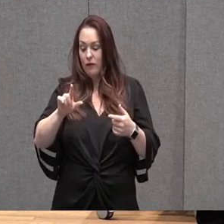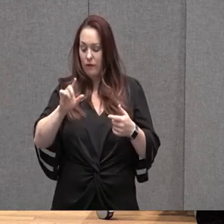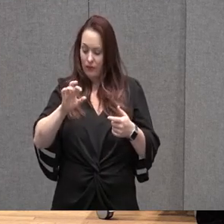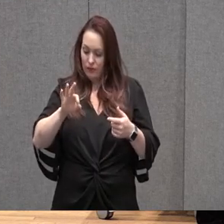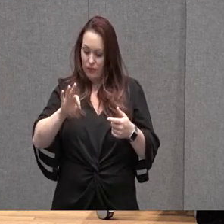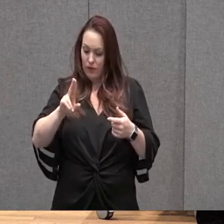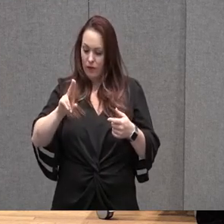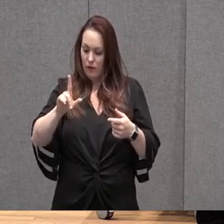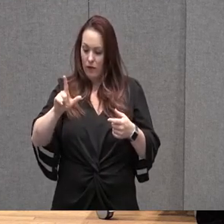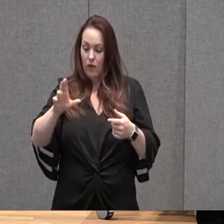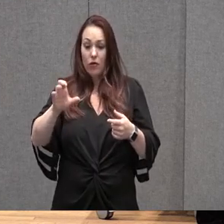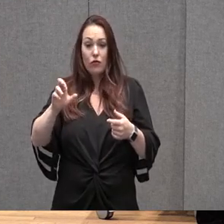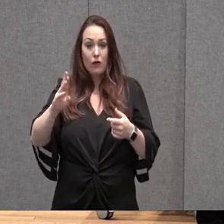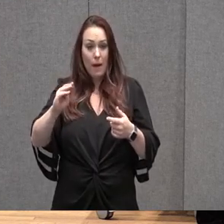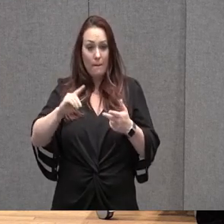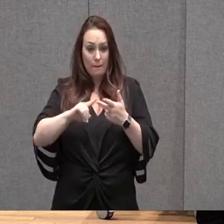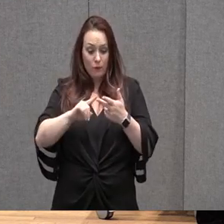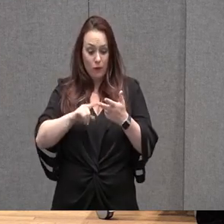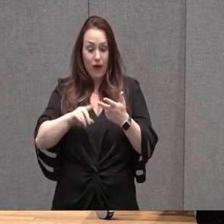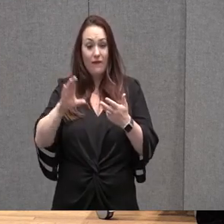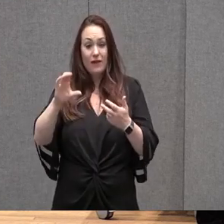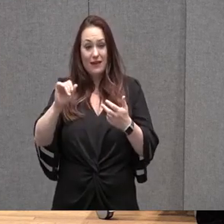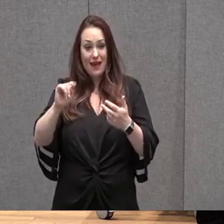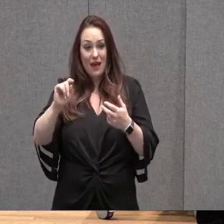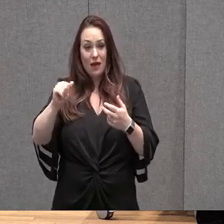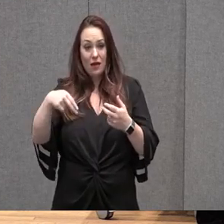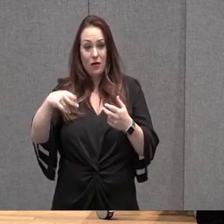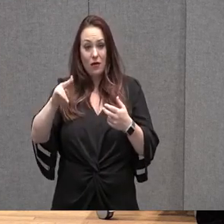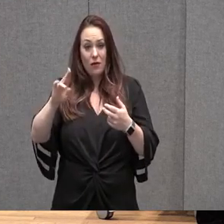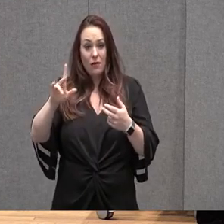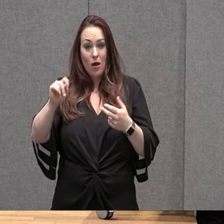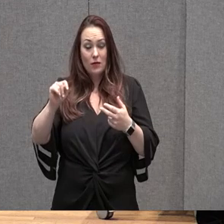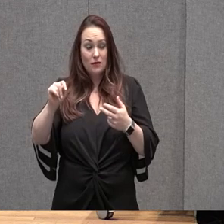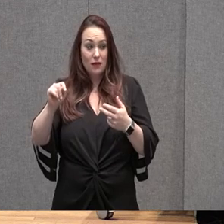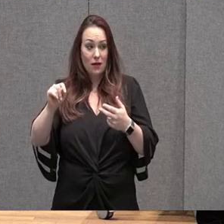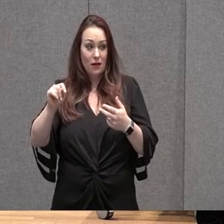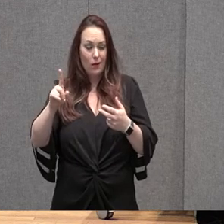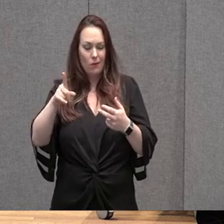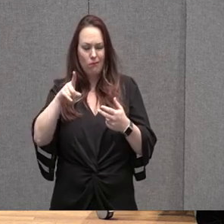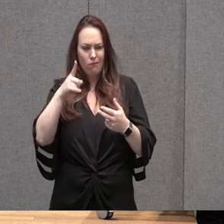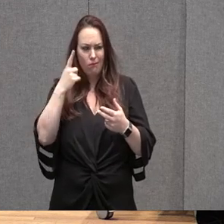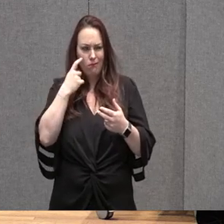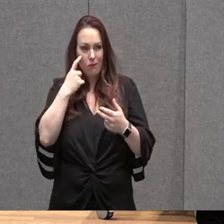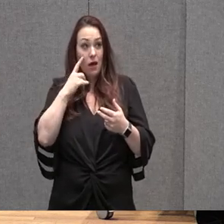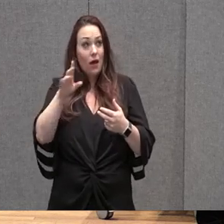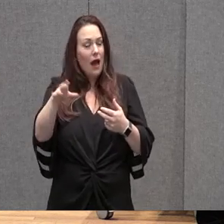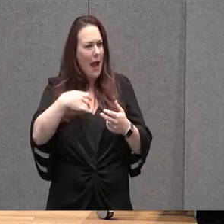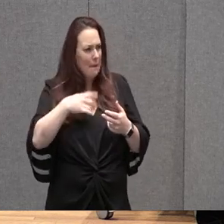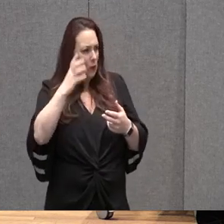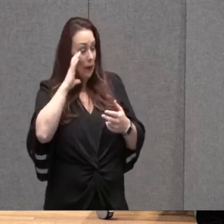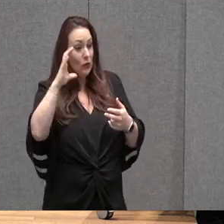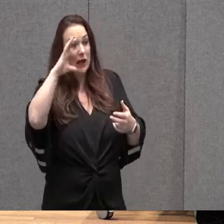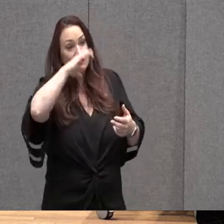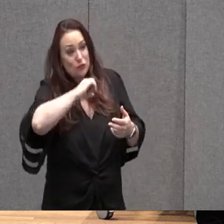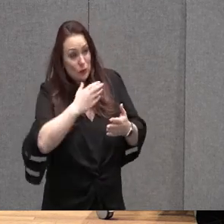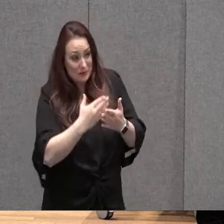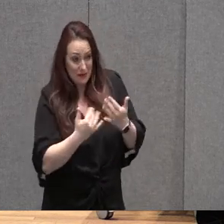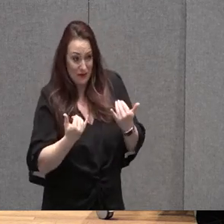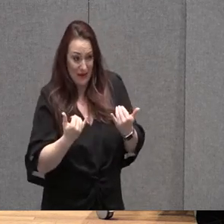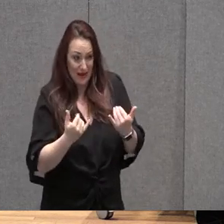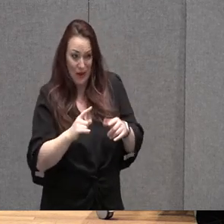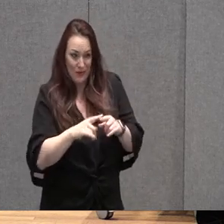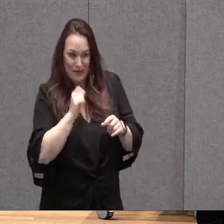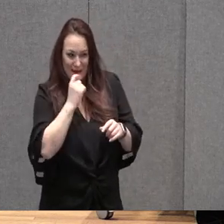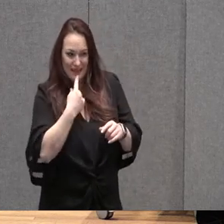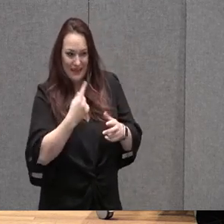We have catapult. I'm going to infer something right now, but I'm not going to say it. Catapult. Yeah. We